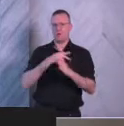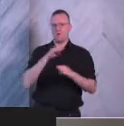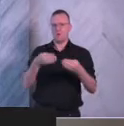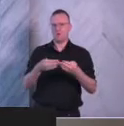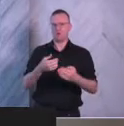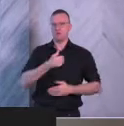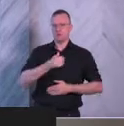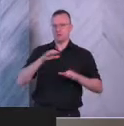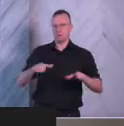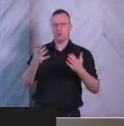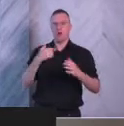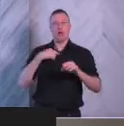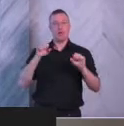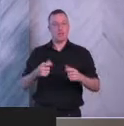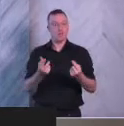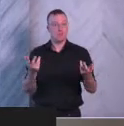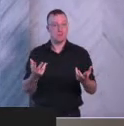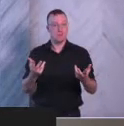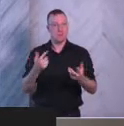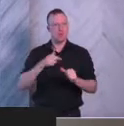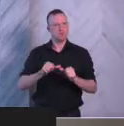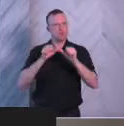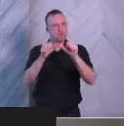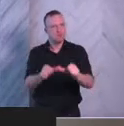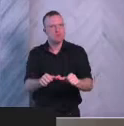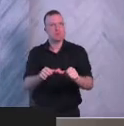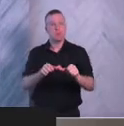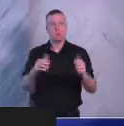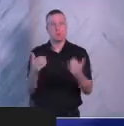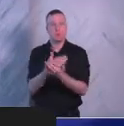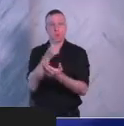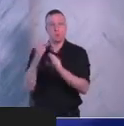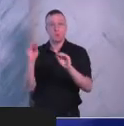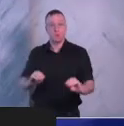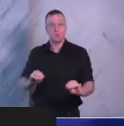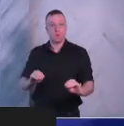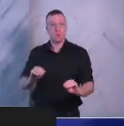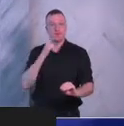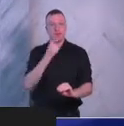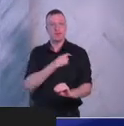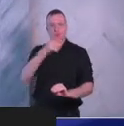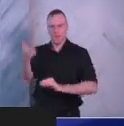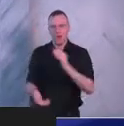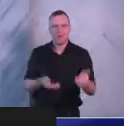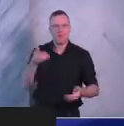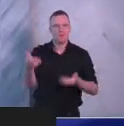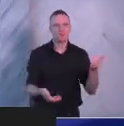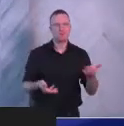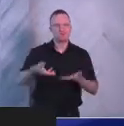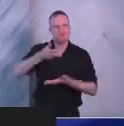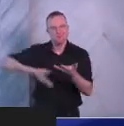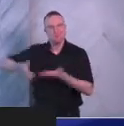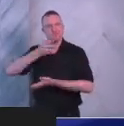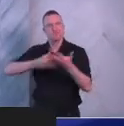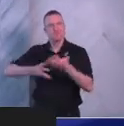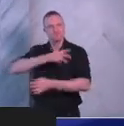think that what I can do is continue to meet newcomers to Kingston, to welcome them here, to